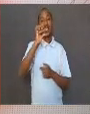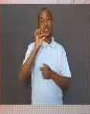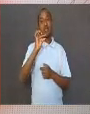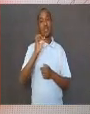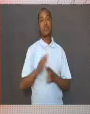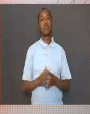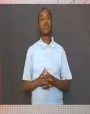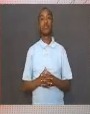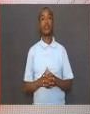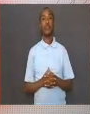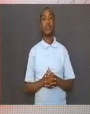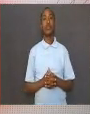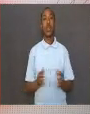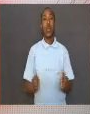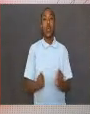your sample.